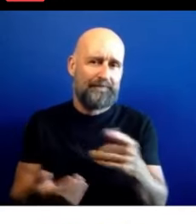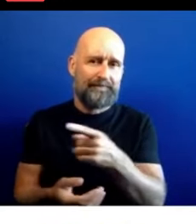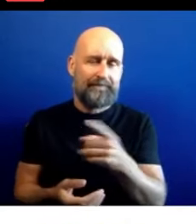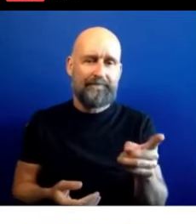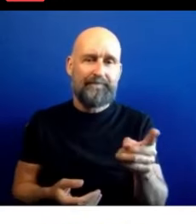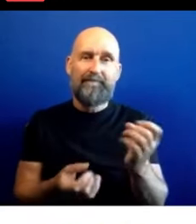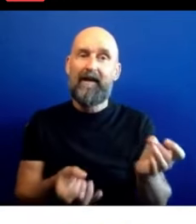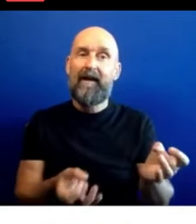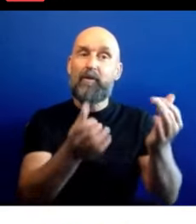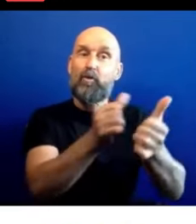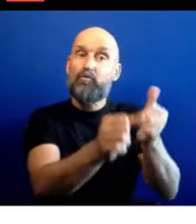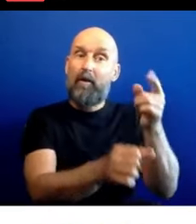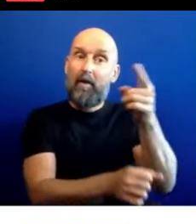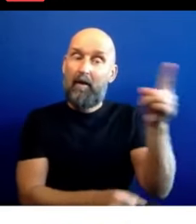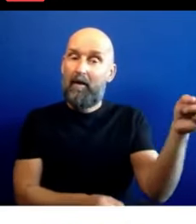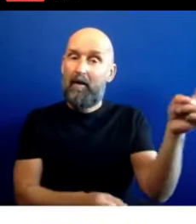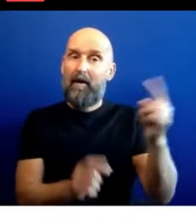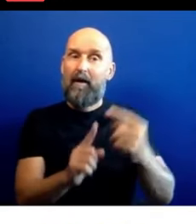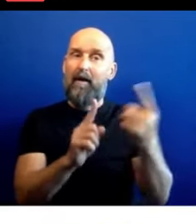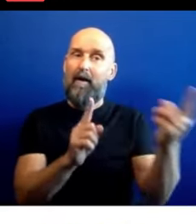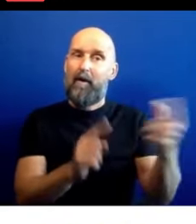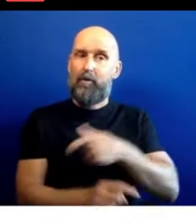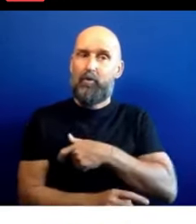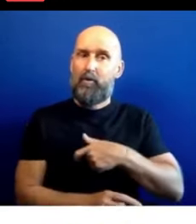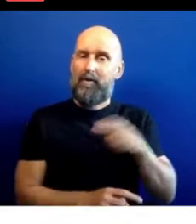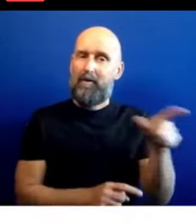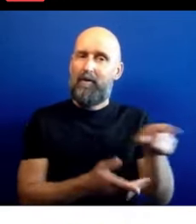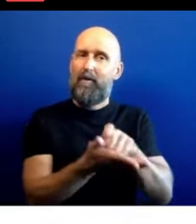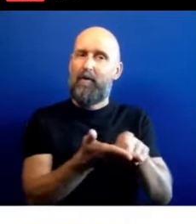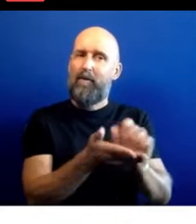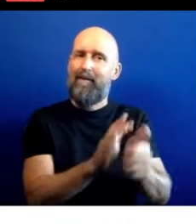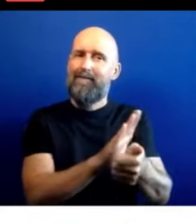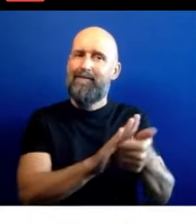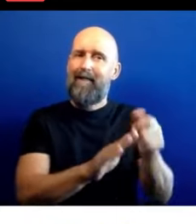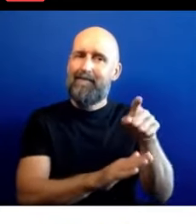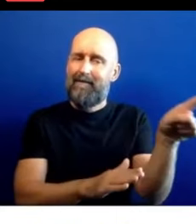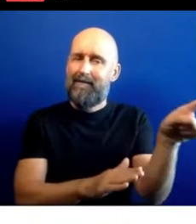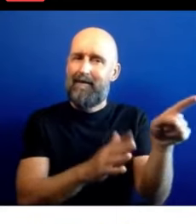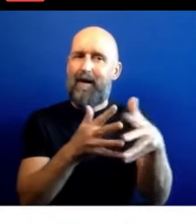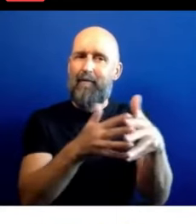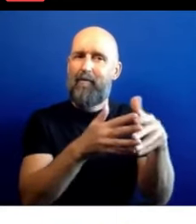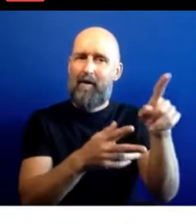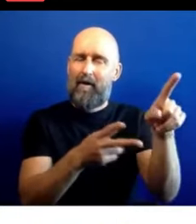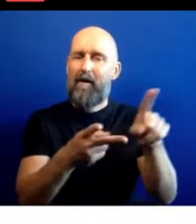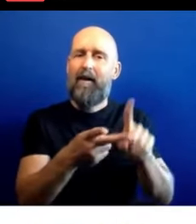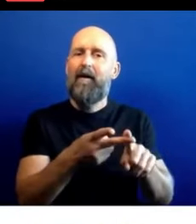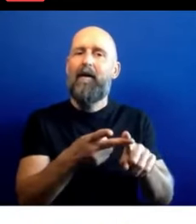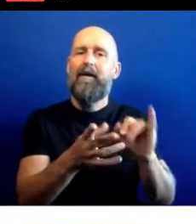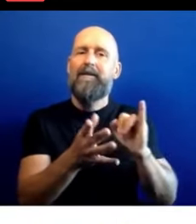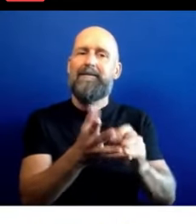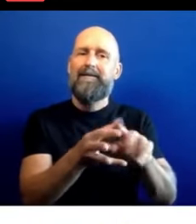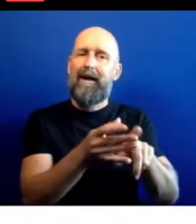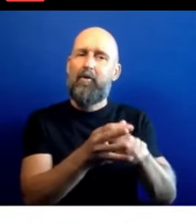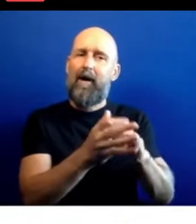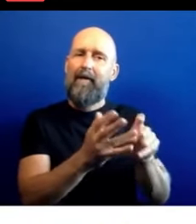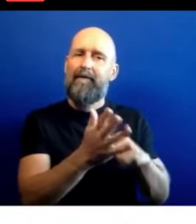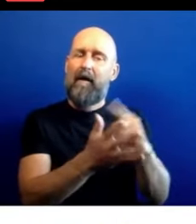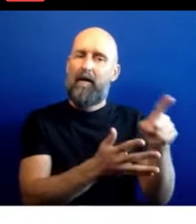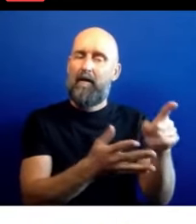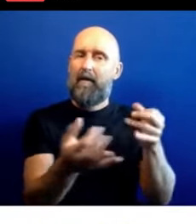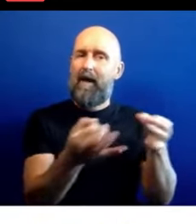being taken by our sister organization, the Writers Guild of America, and the US Actors Union, SAG-AFTRA, over these same